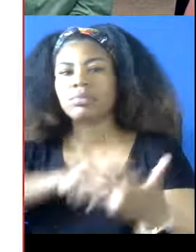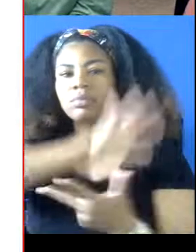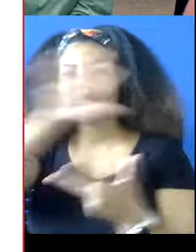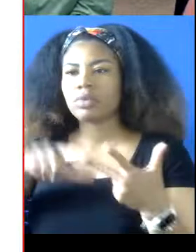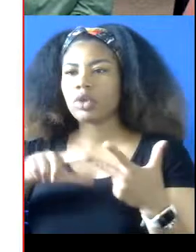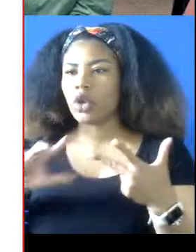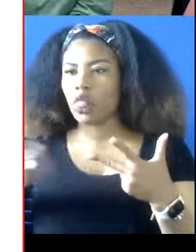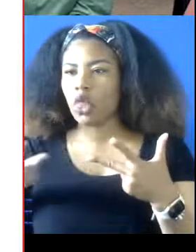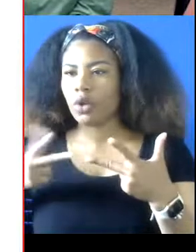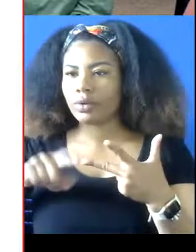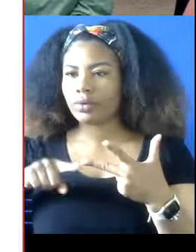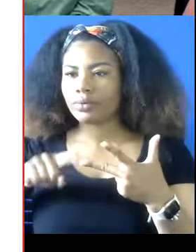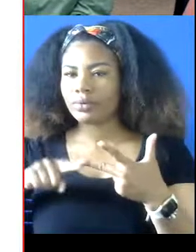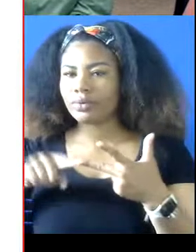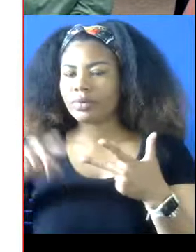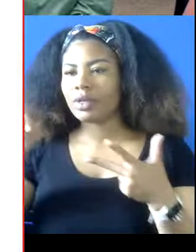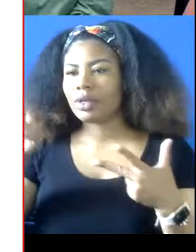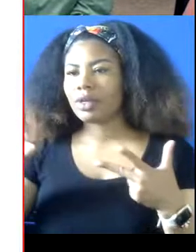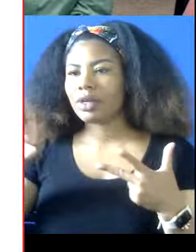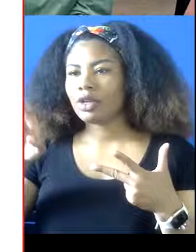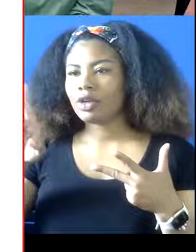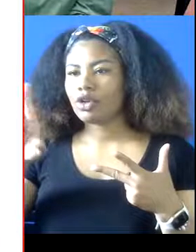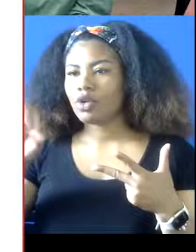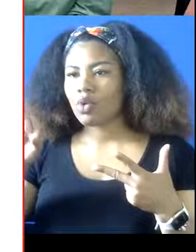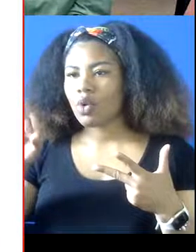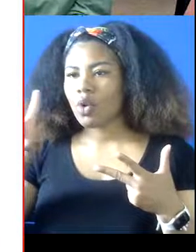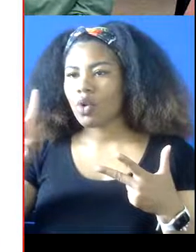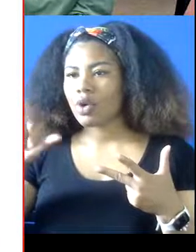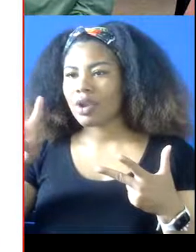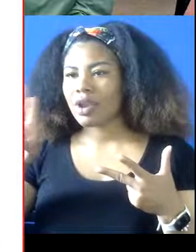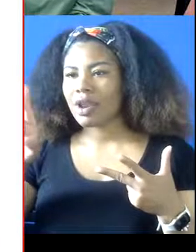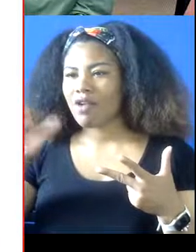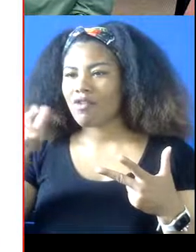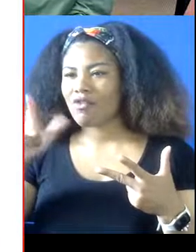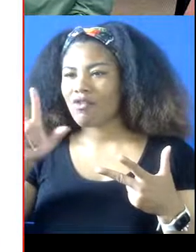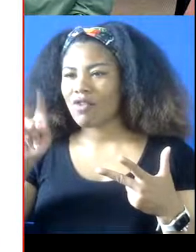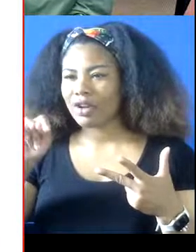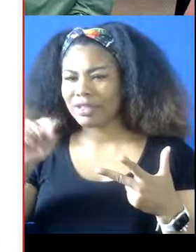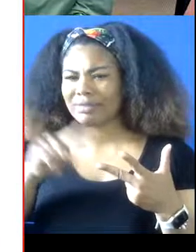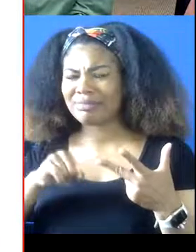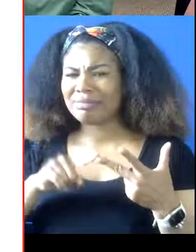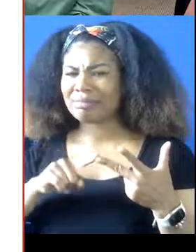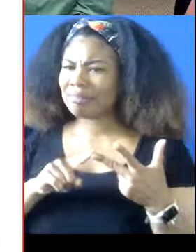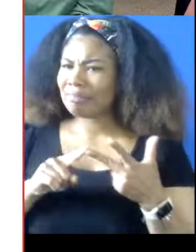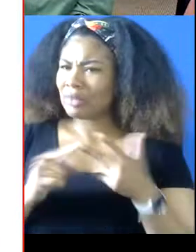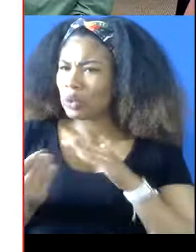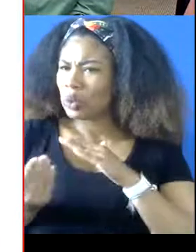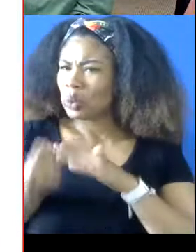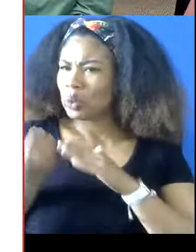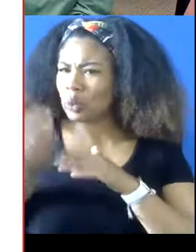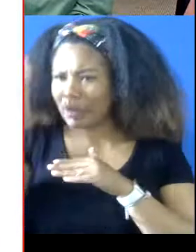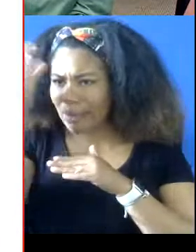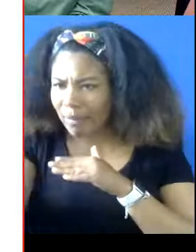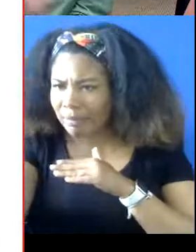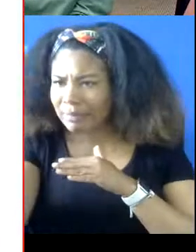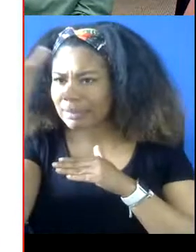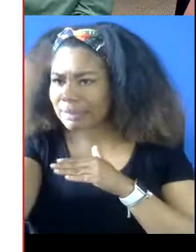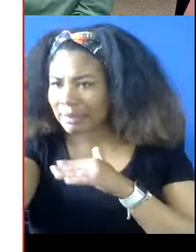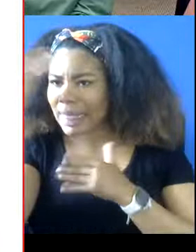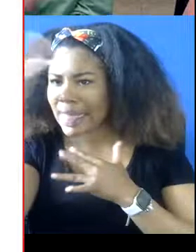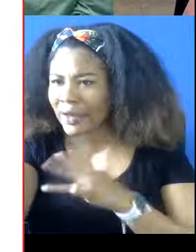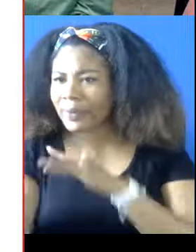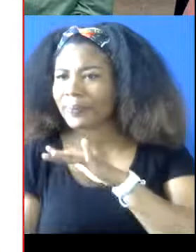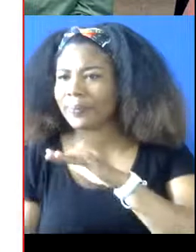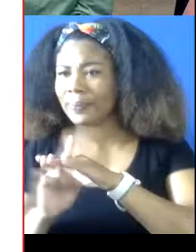So neurodivergent, a little kind of new on the scene a little bit. You can share with us